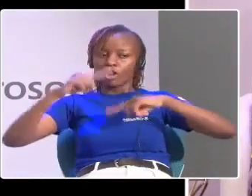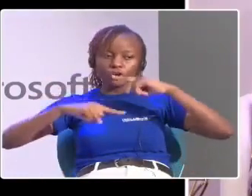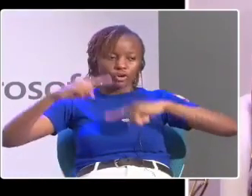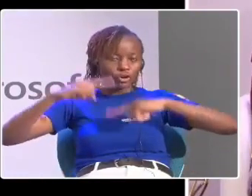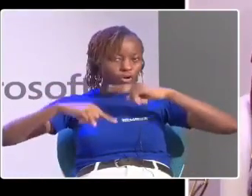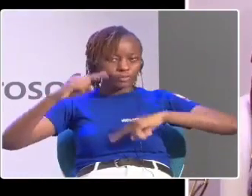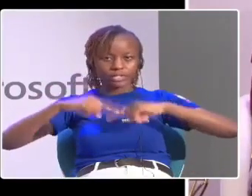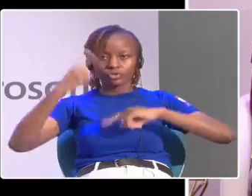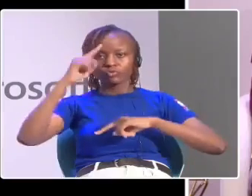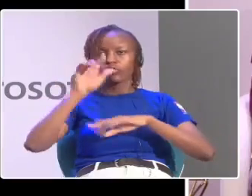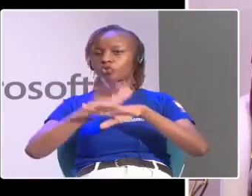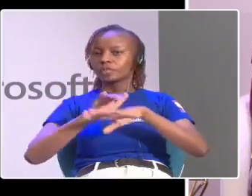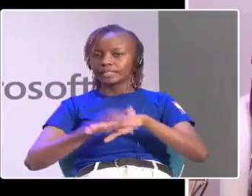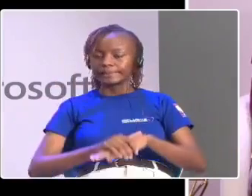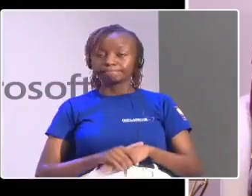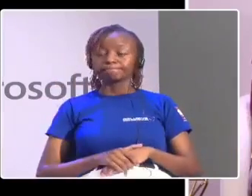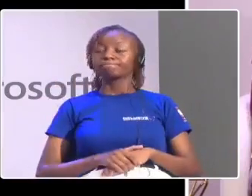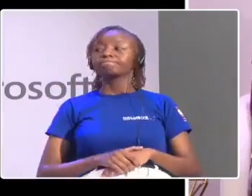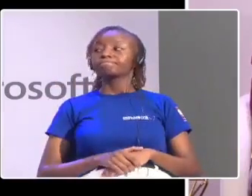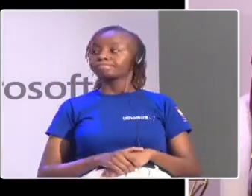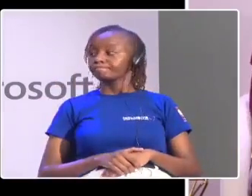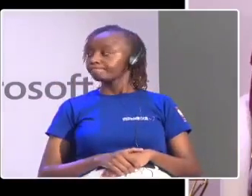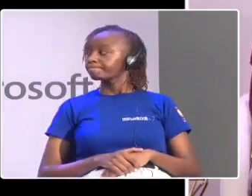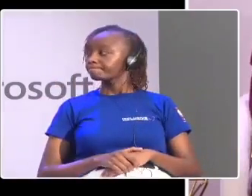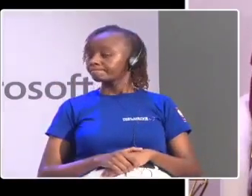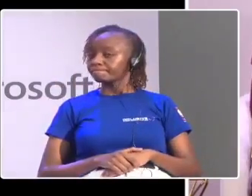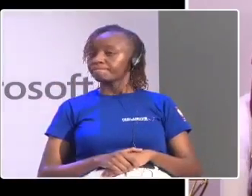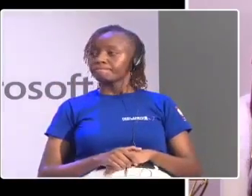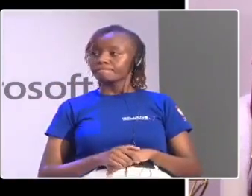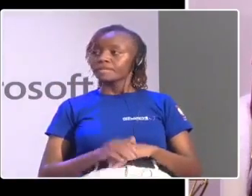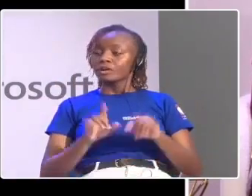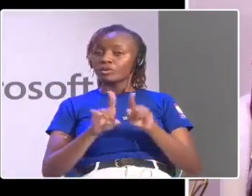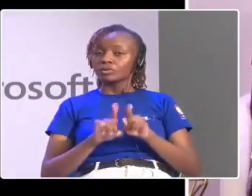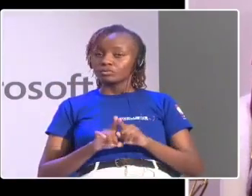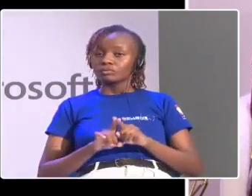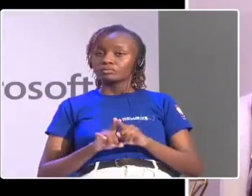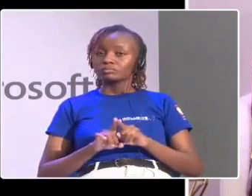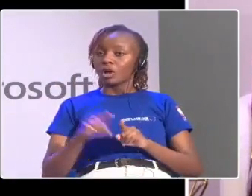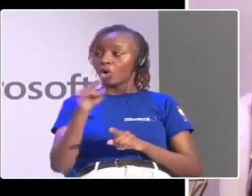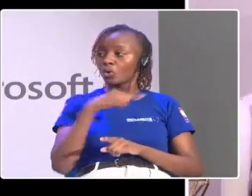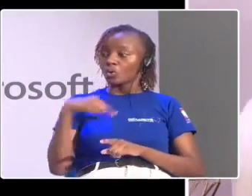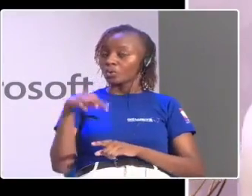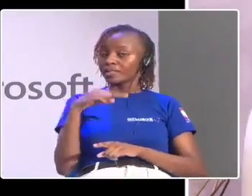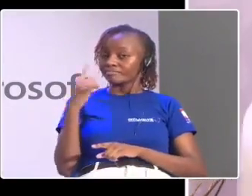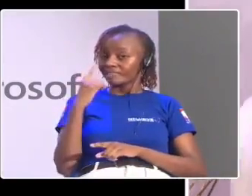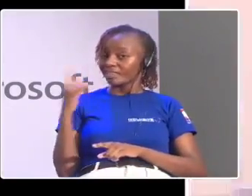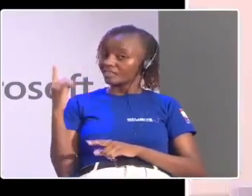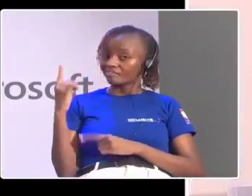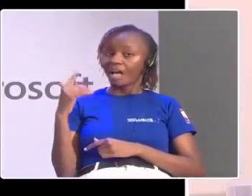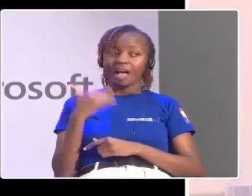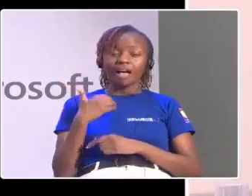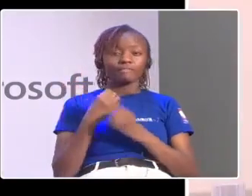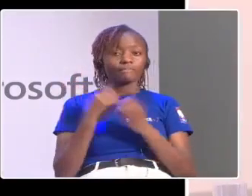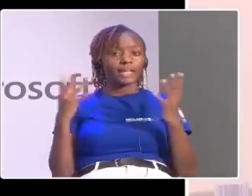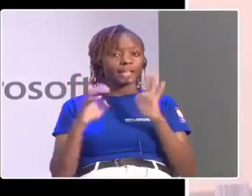competition for good. And if I may add also, we do see so many examples of this,